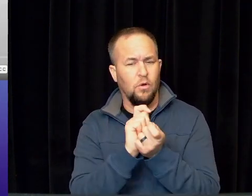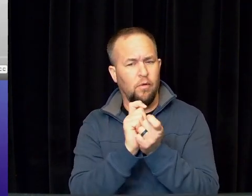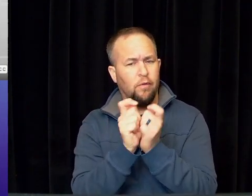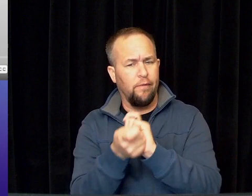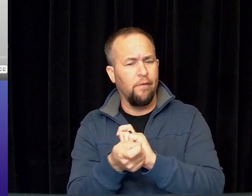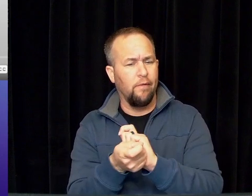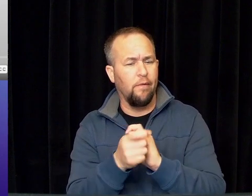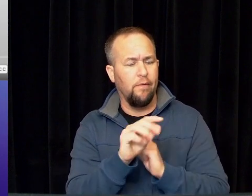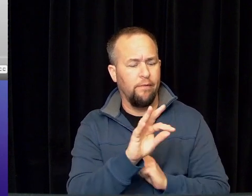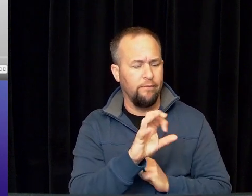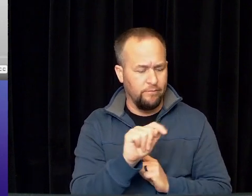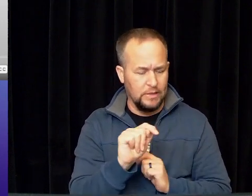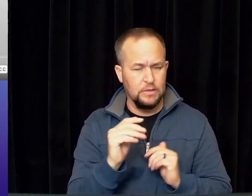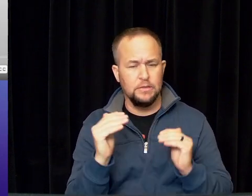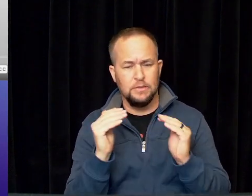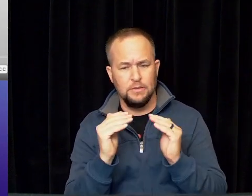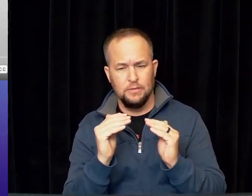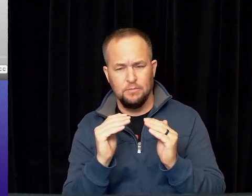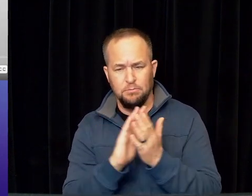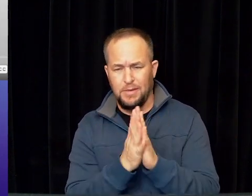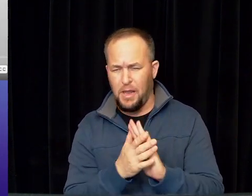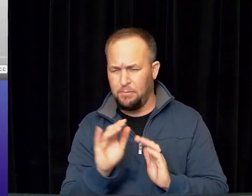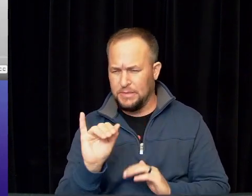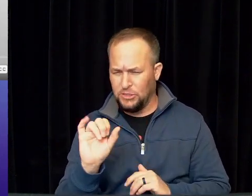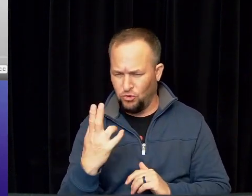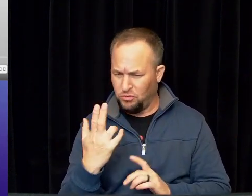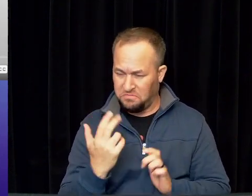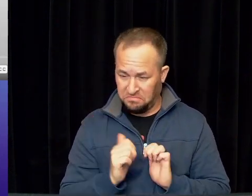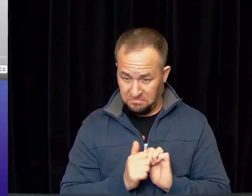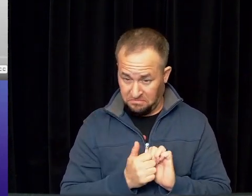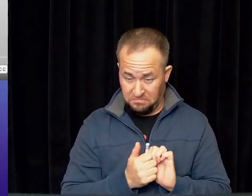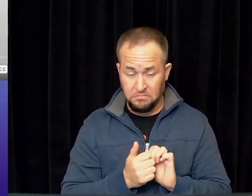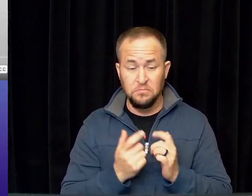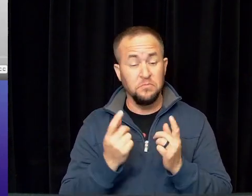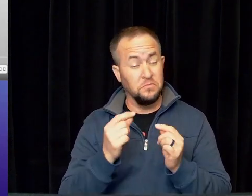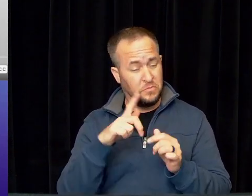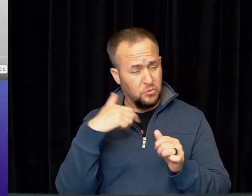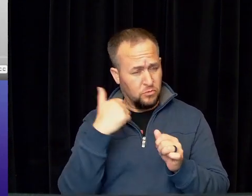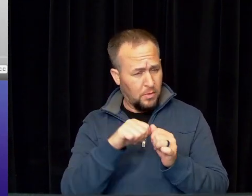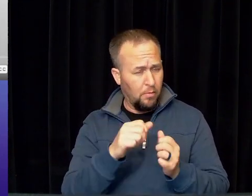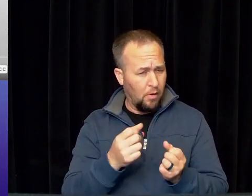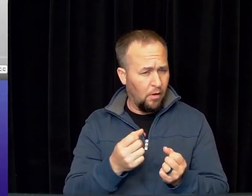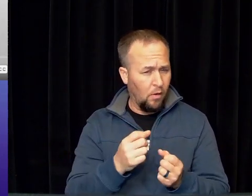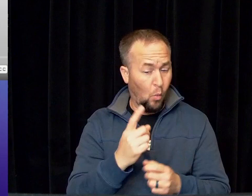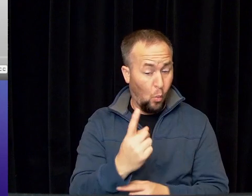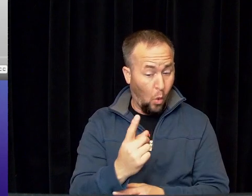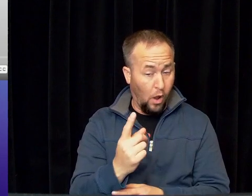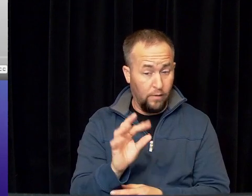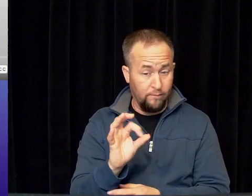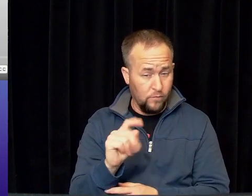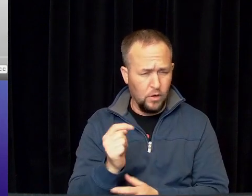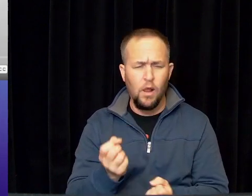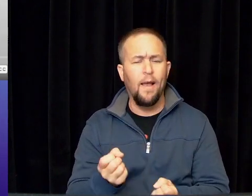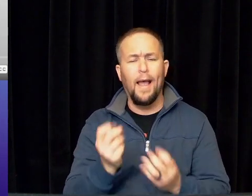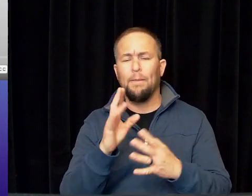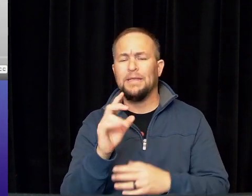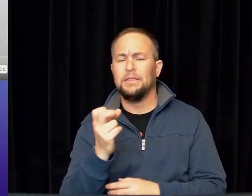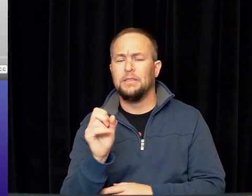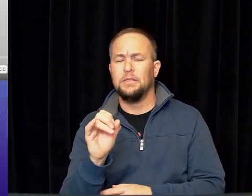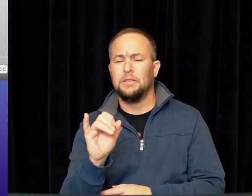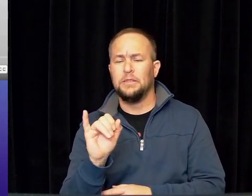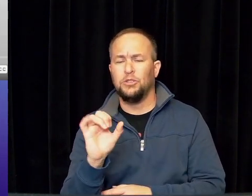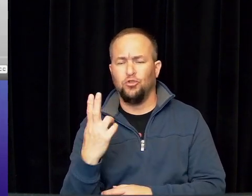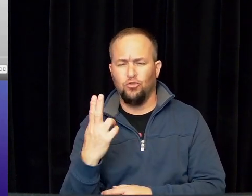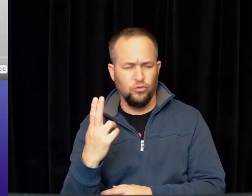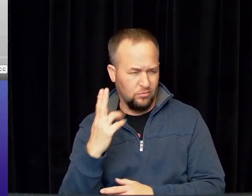into inches. So in order to do that, you have to recall how many inches are in 1 foot. So I like writing it off to the side.